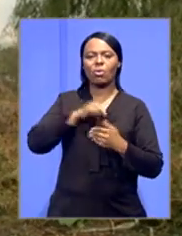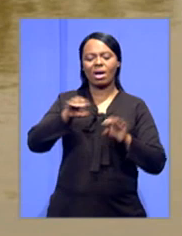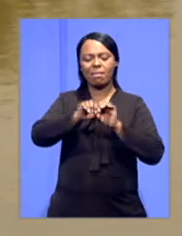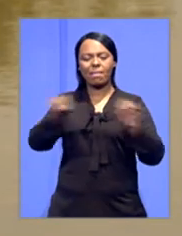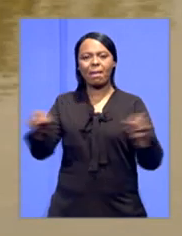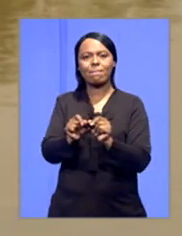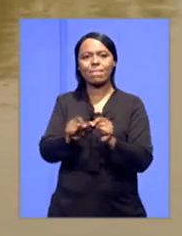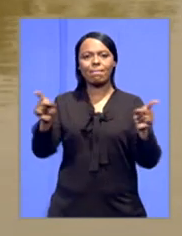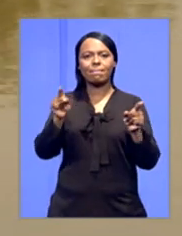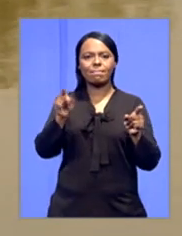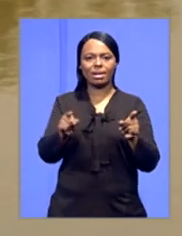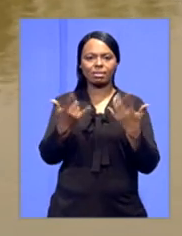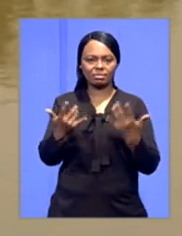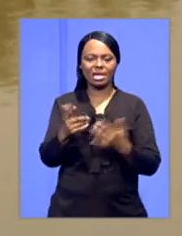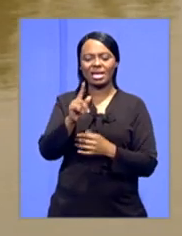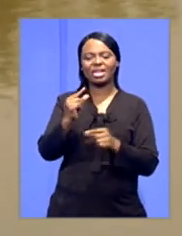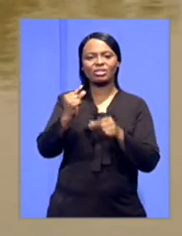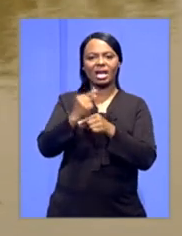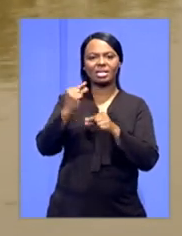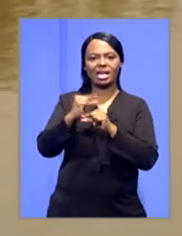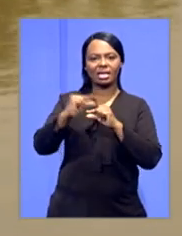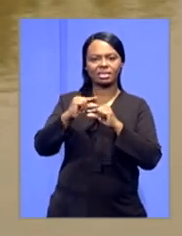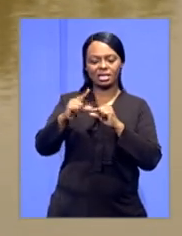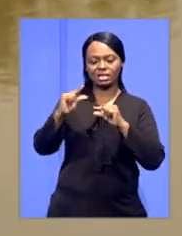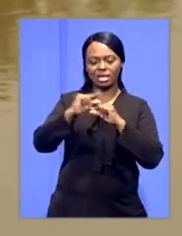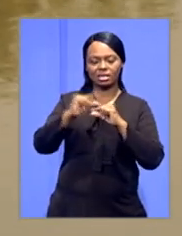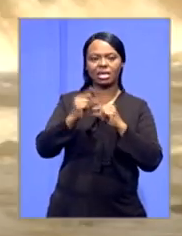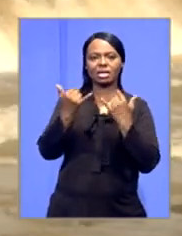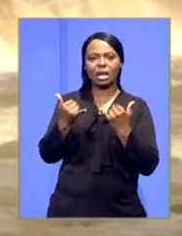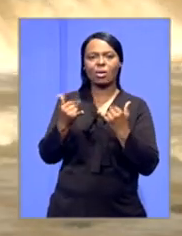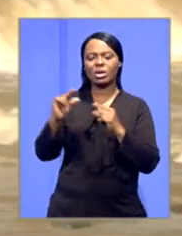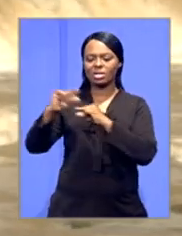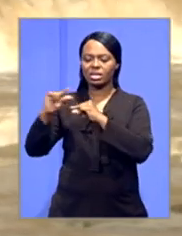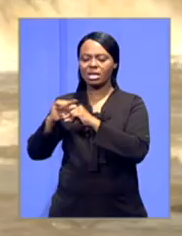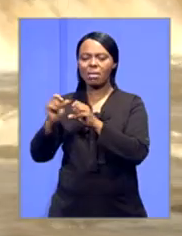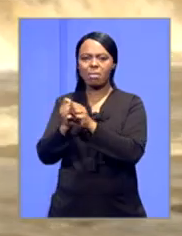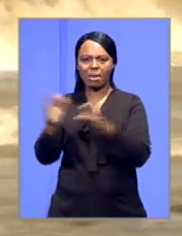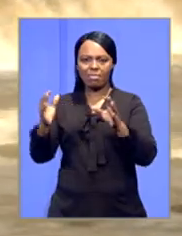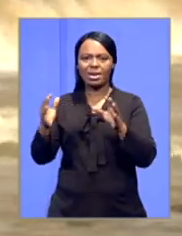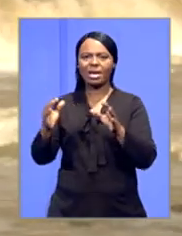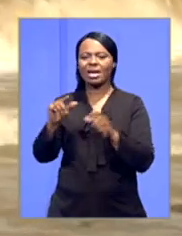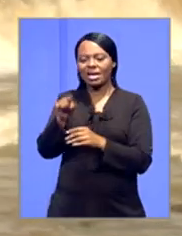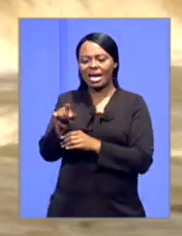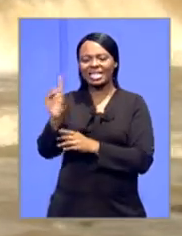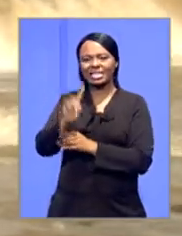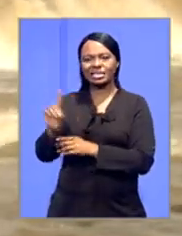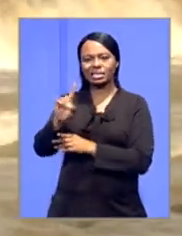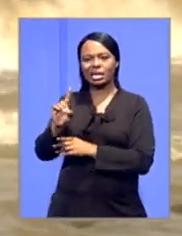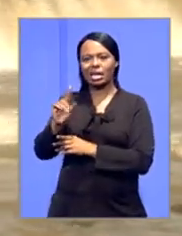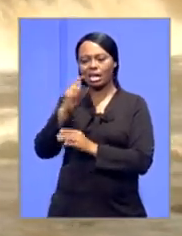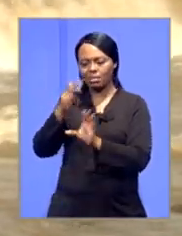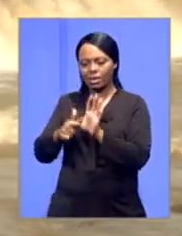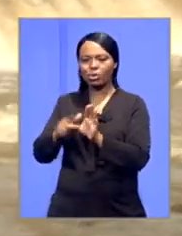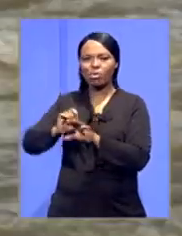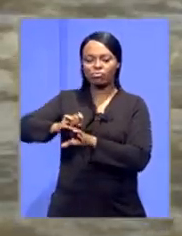ya setlamo sa Transnet, mme se sebaka gore diesel e elele mo nokeng ya Velge. Peipi e thubegileng ke yona e tlamelang baagi